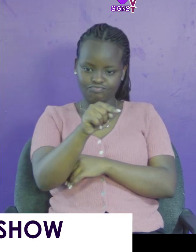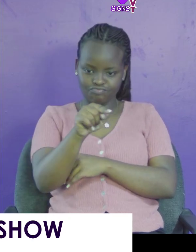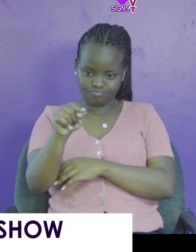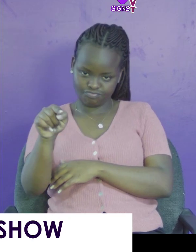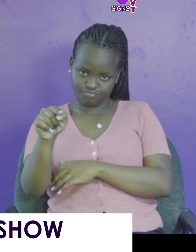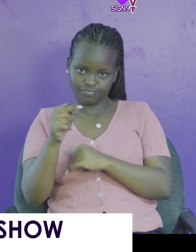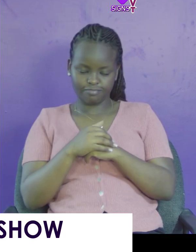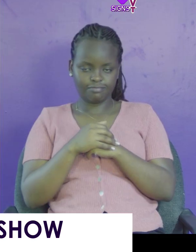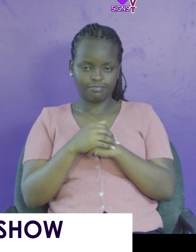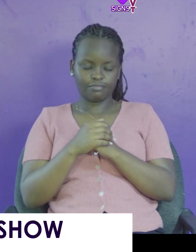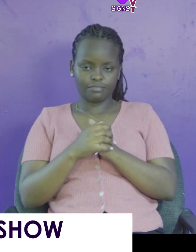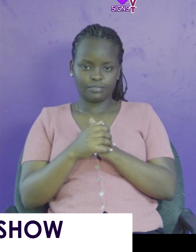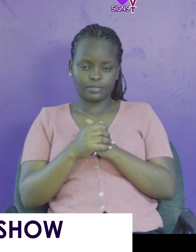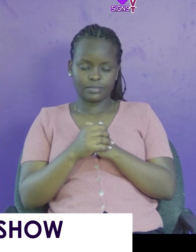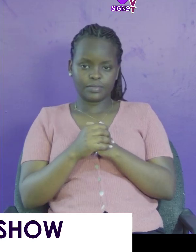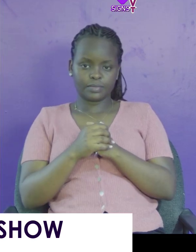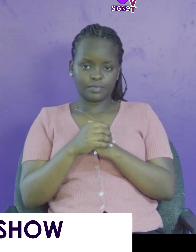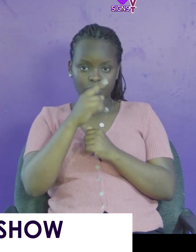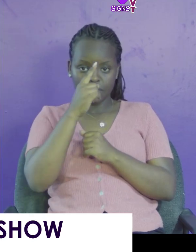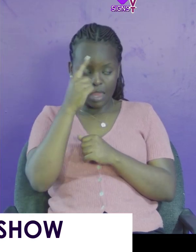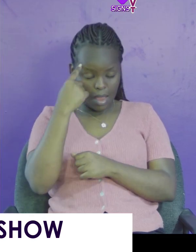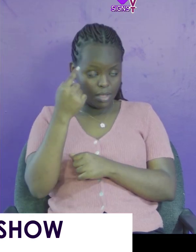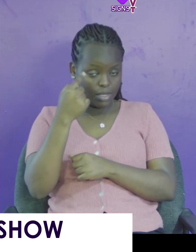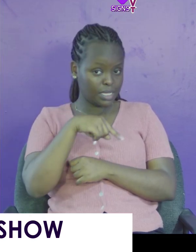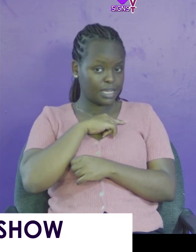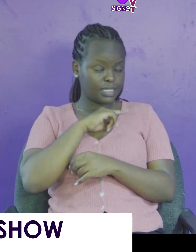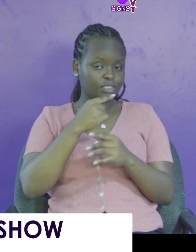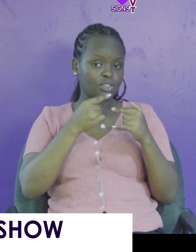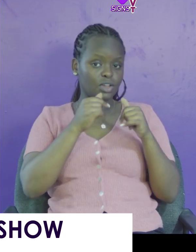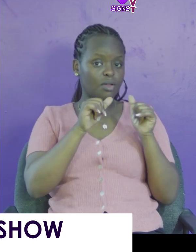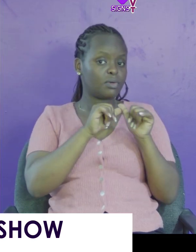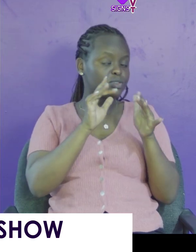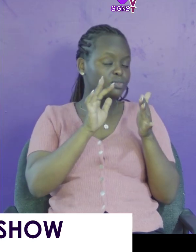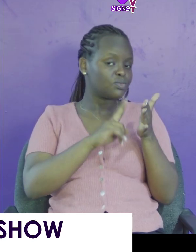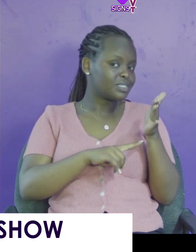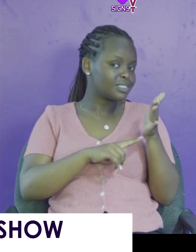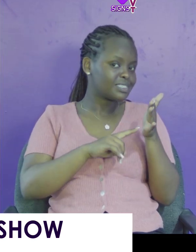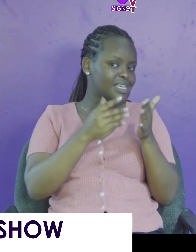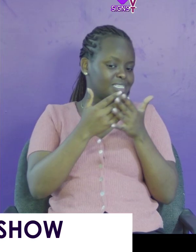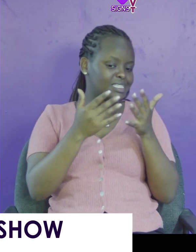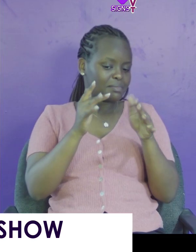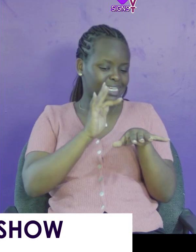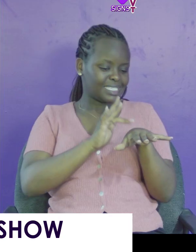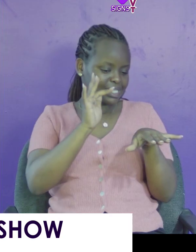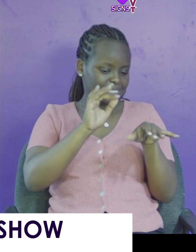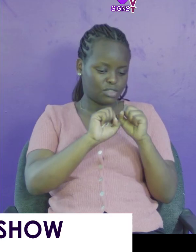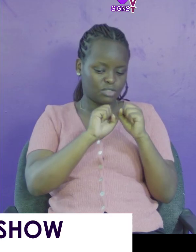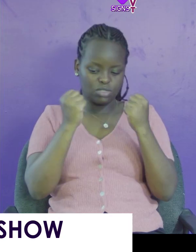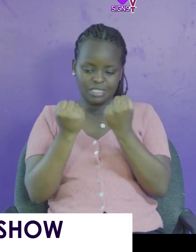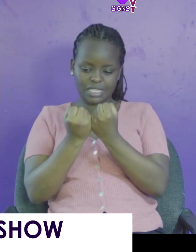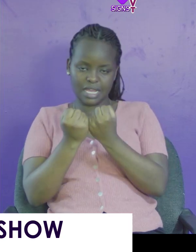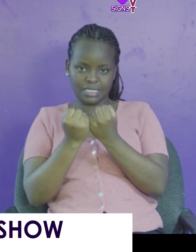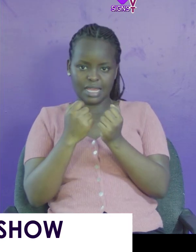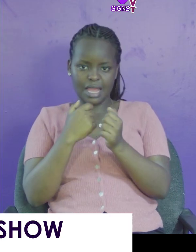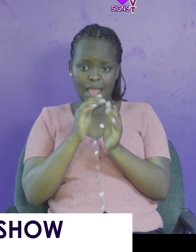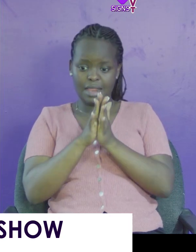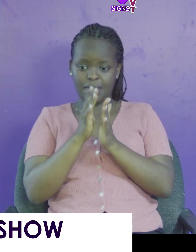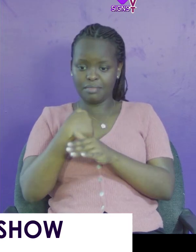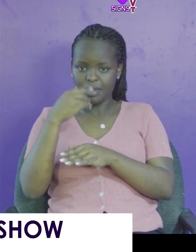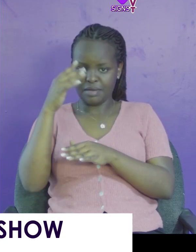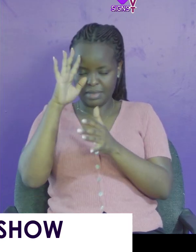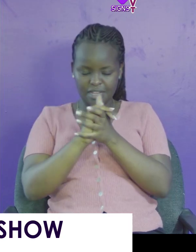0111980384 because we are talking about something that touches on the society, and I believe this touches on